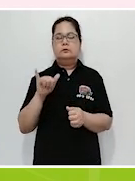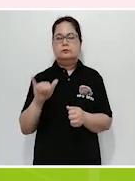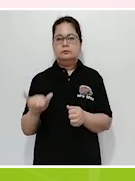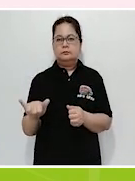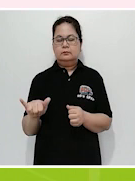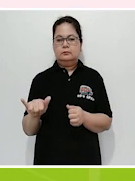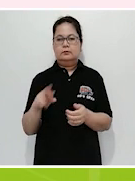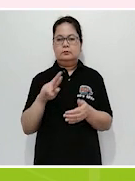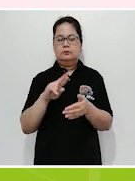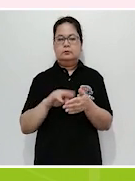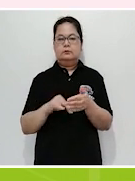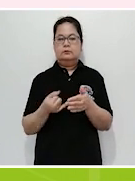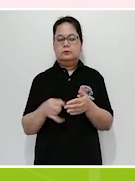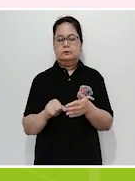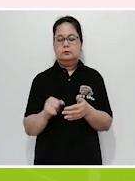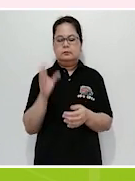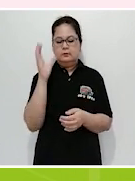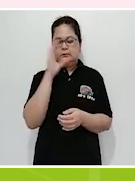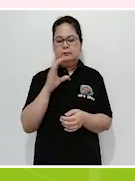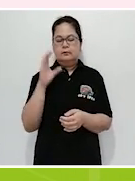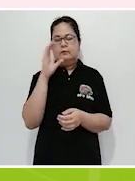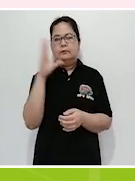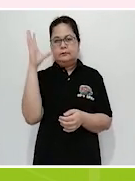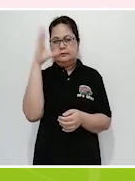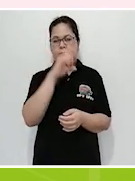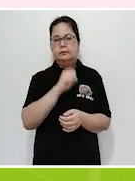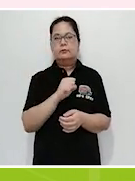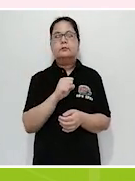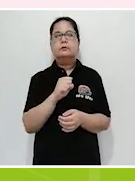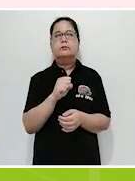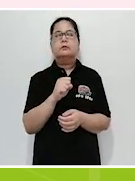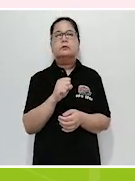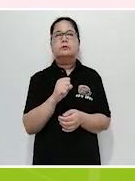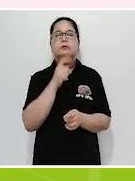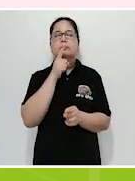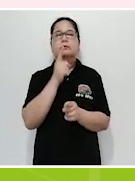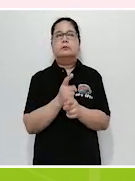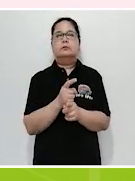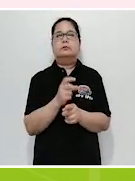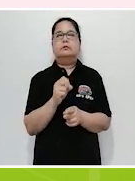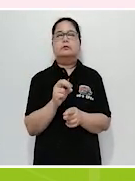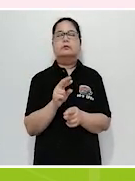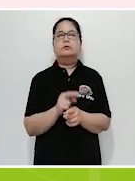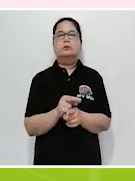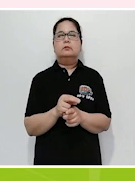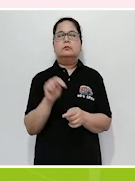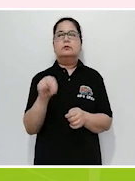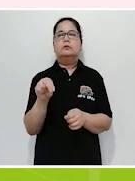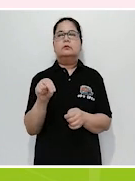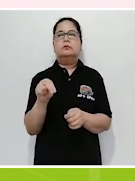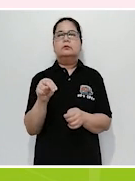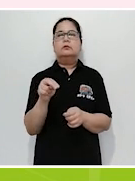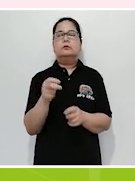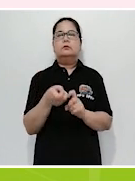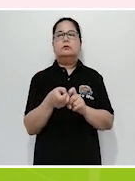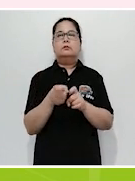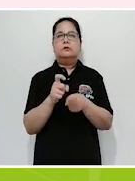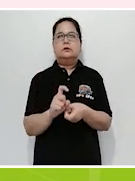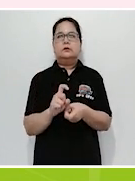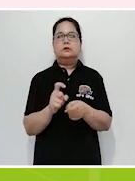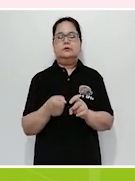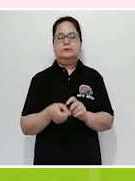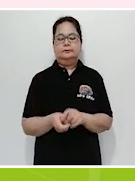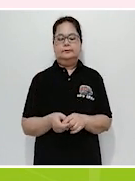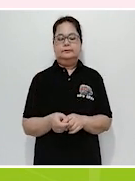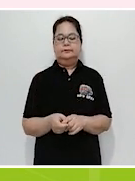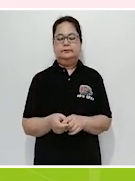Sixth, stay engaged in reading to find out their predictions are on track or if they need to